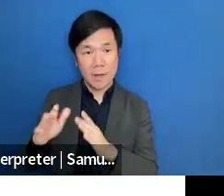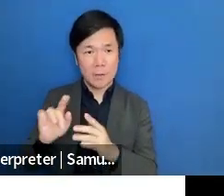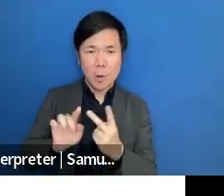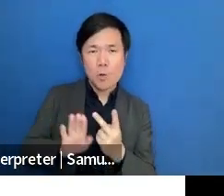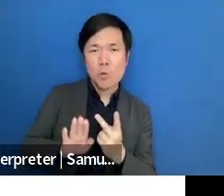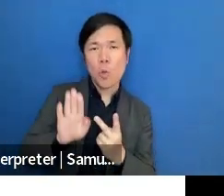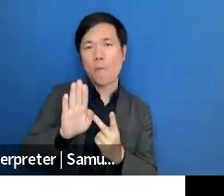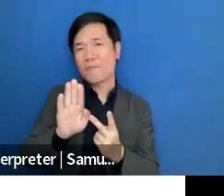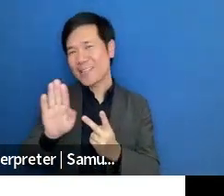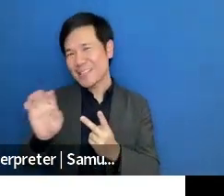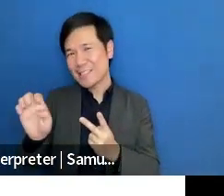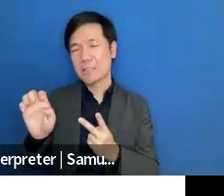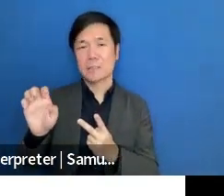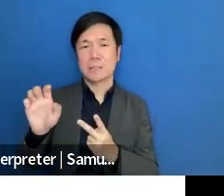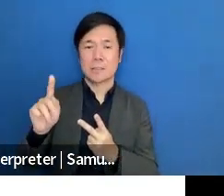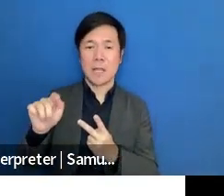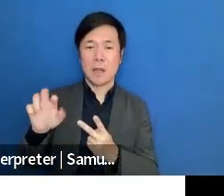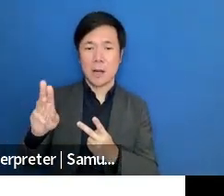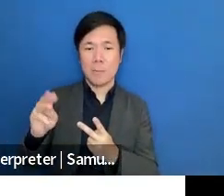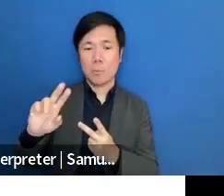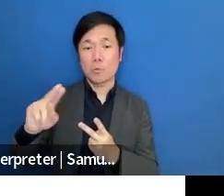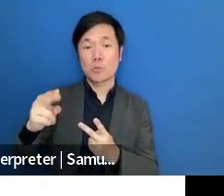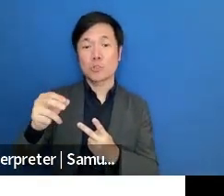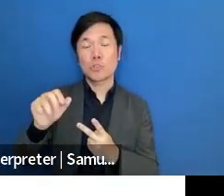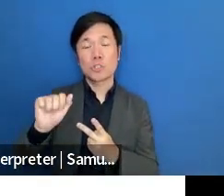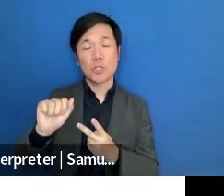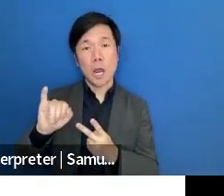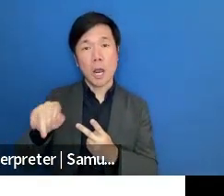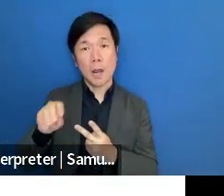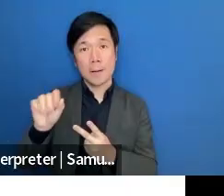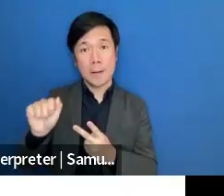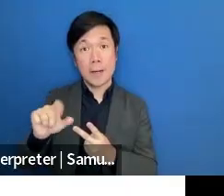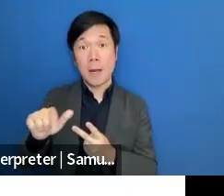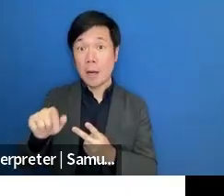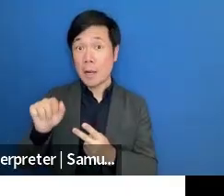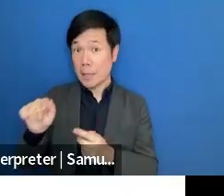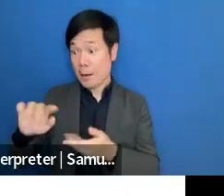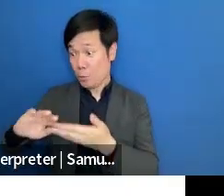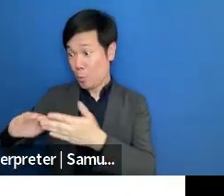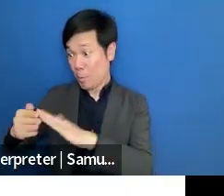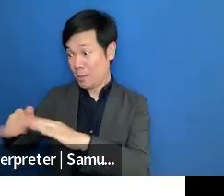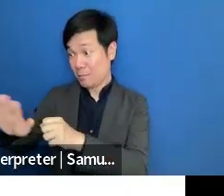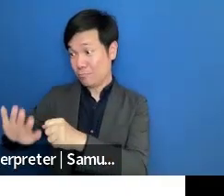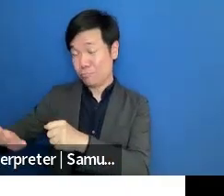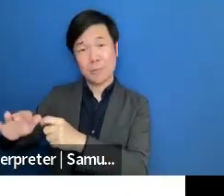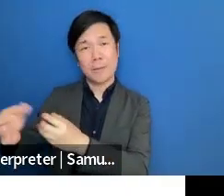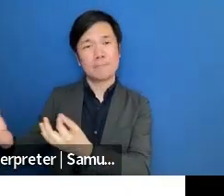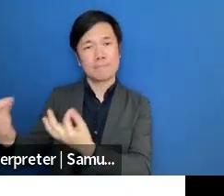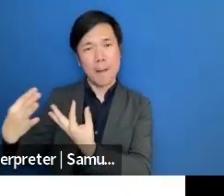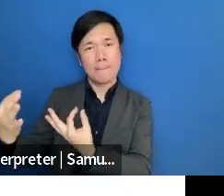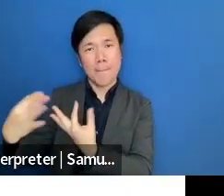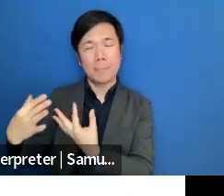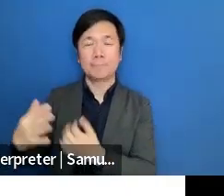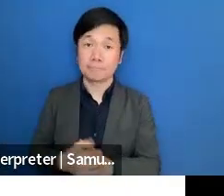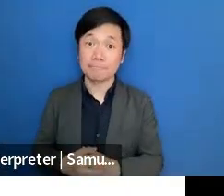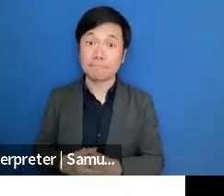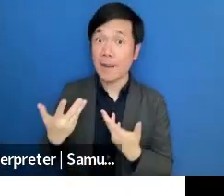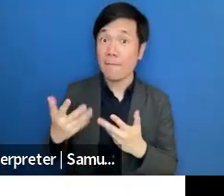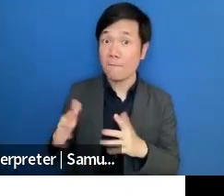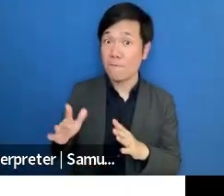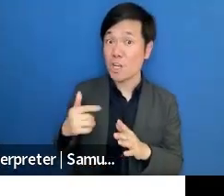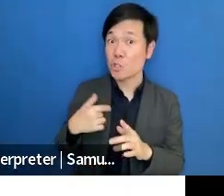where we have met communities of the Pokot women and girls from the Karamoja region. And we've been able